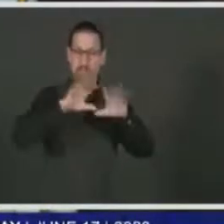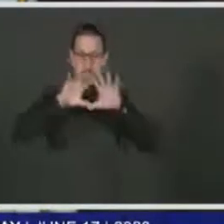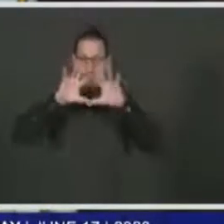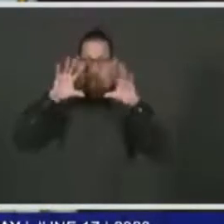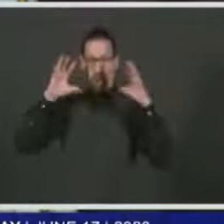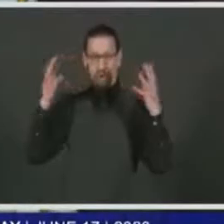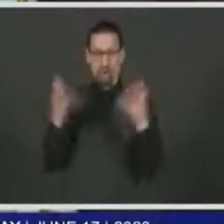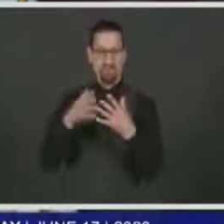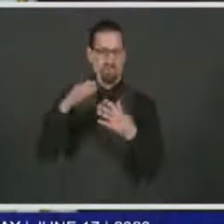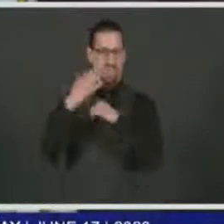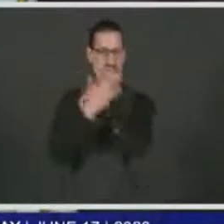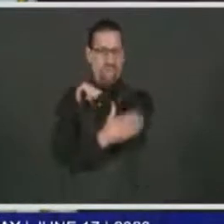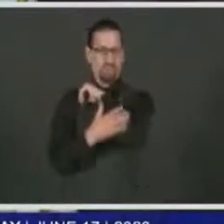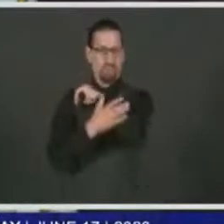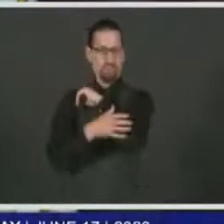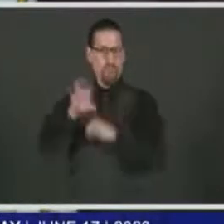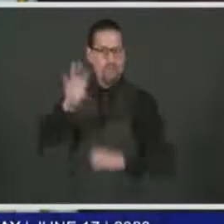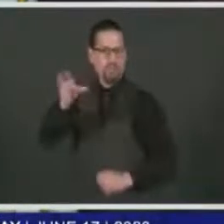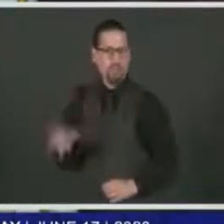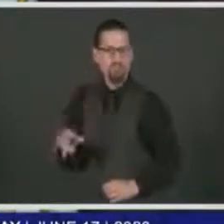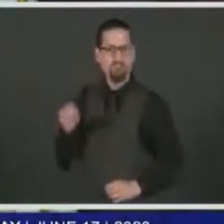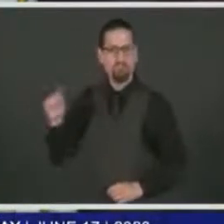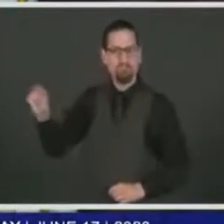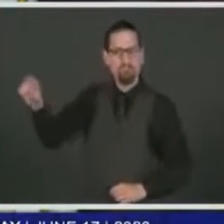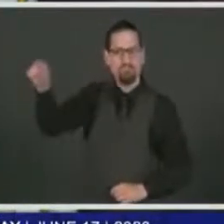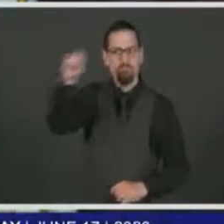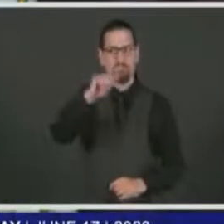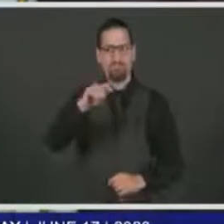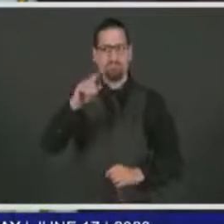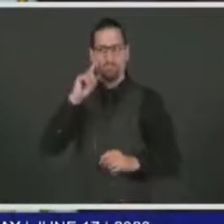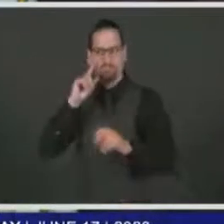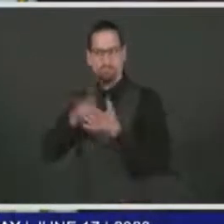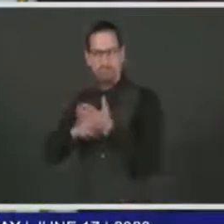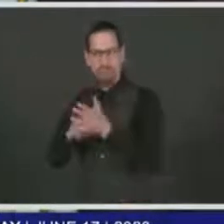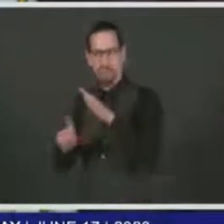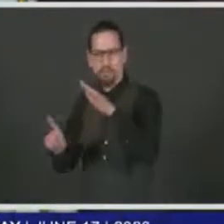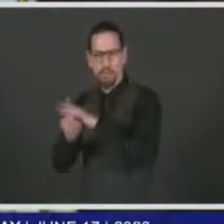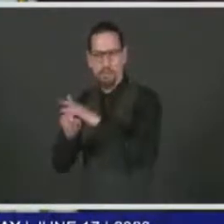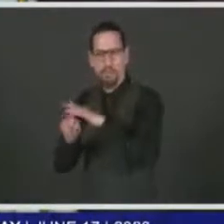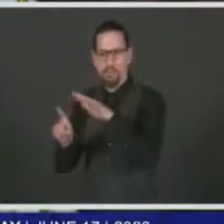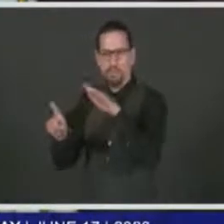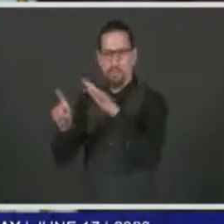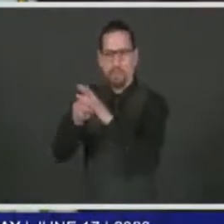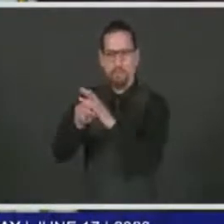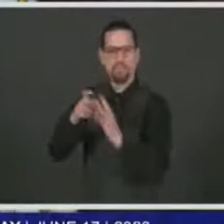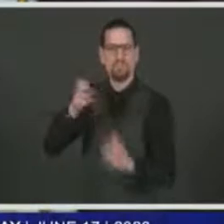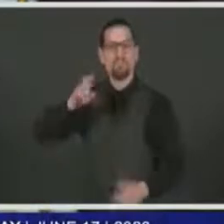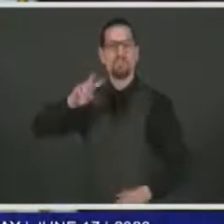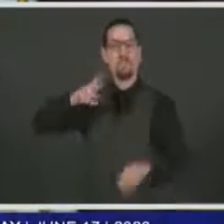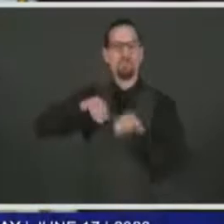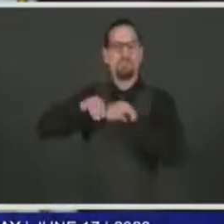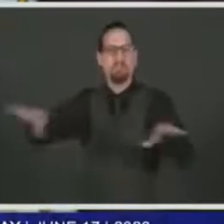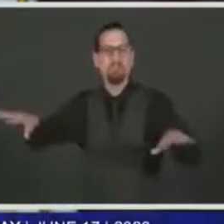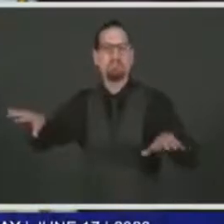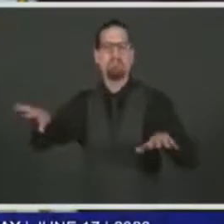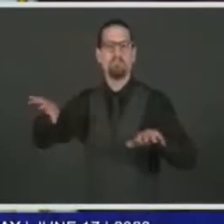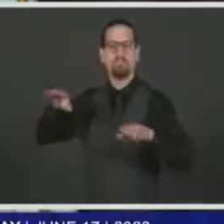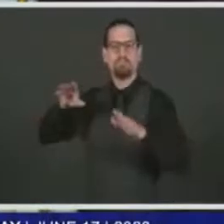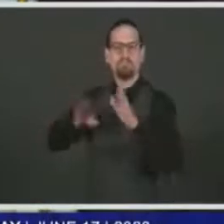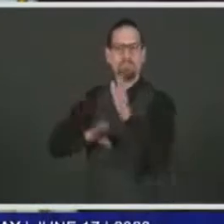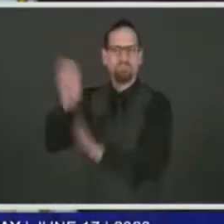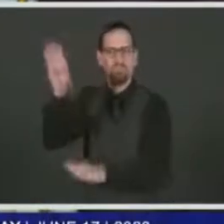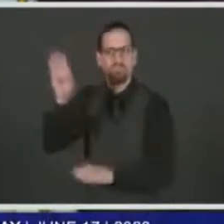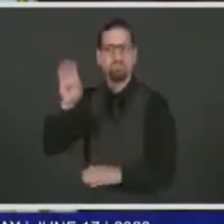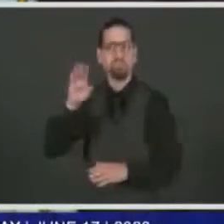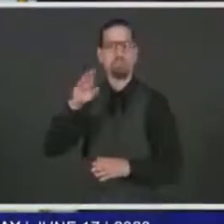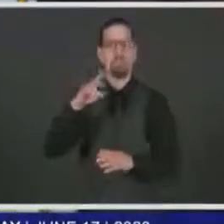that are getting into trouble, you know, where they're seeing hospitalizations start to climb, spikes in